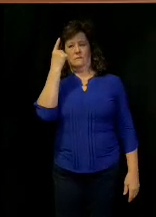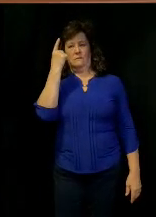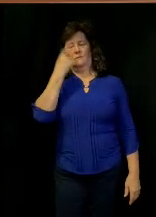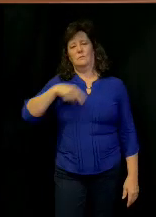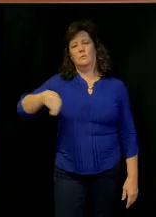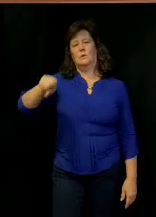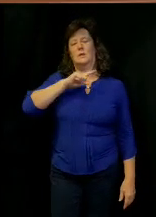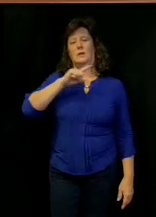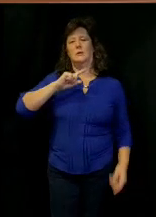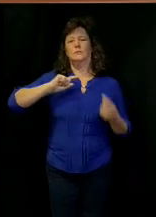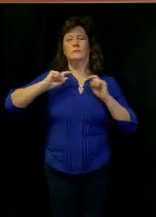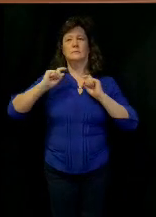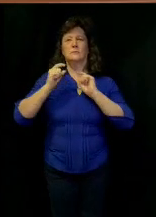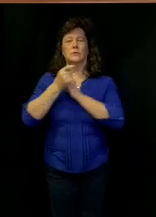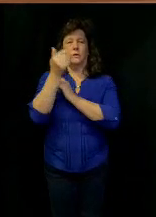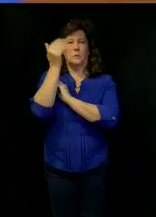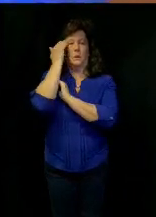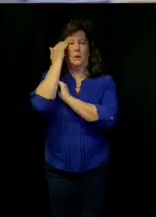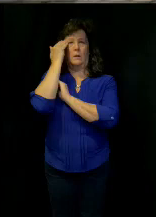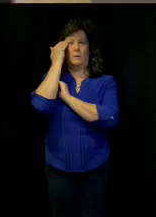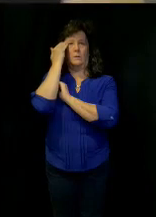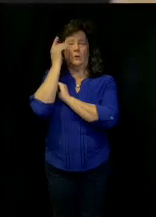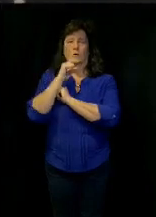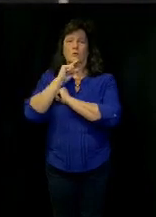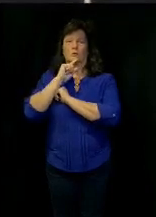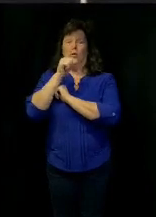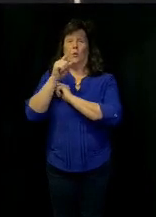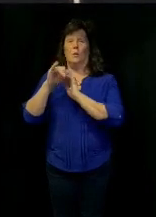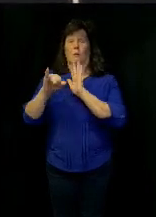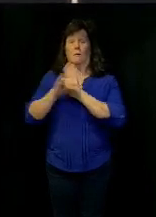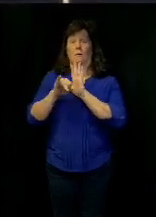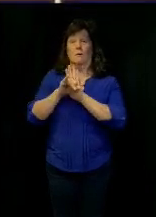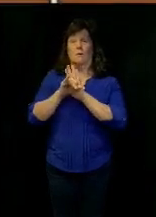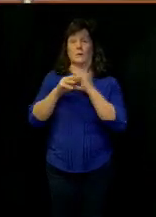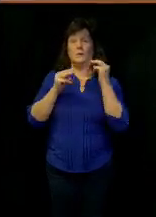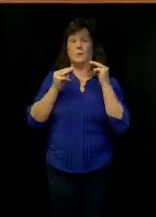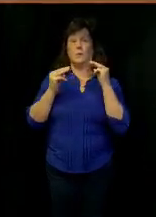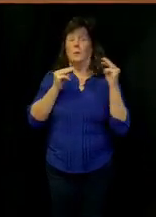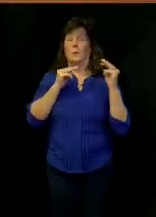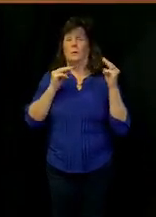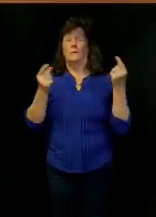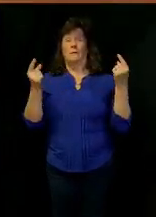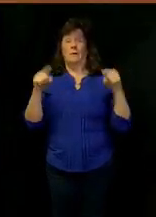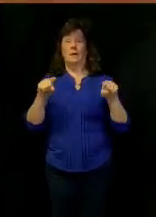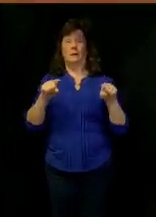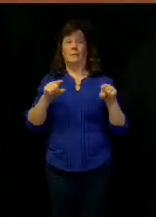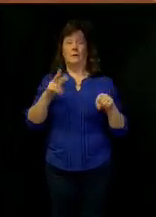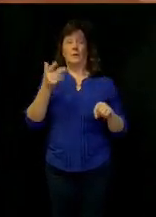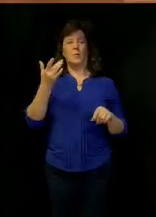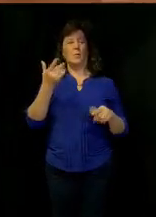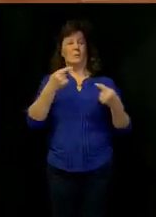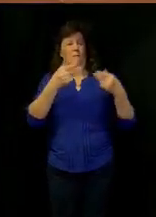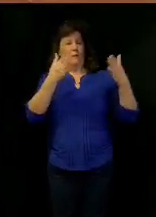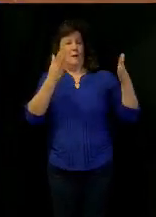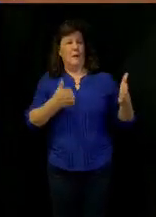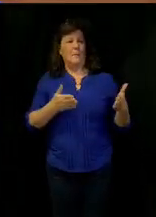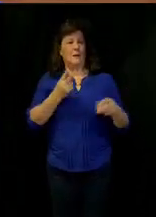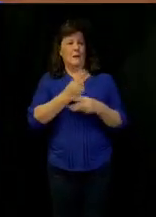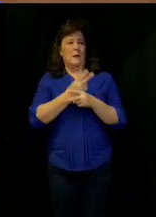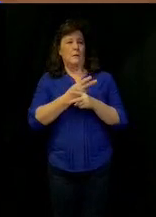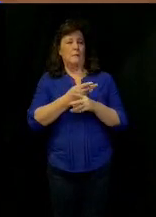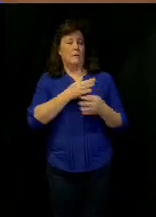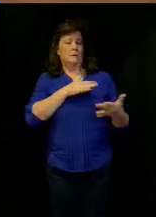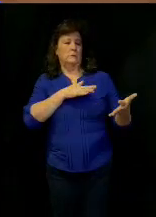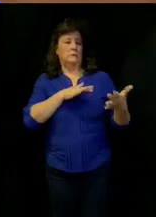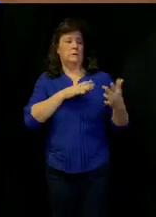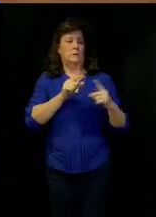to renew our mind to who we are. And there's a war going on. And listen, that's why the enemy's trying to keep you out of the Word of God, how he's trying to keep